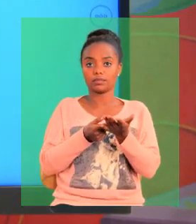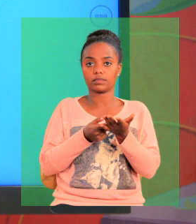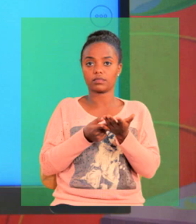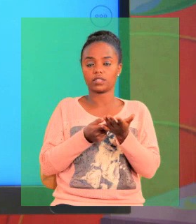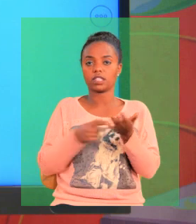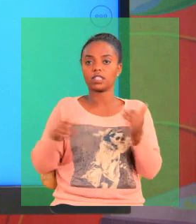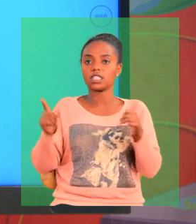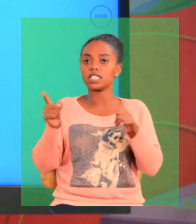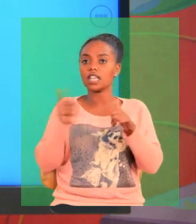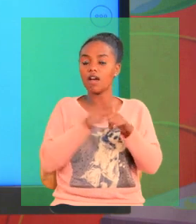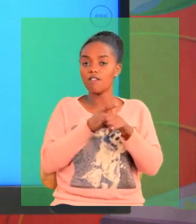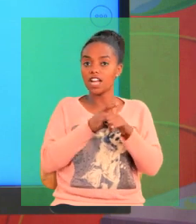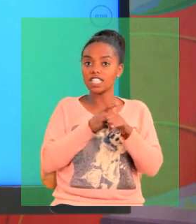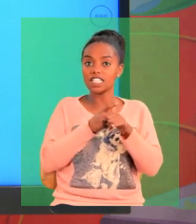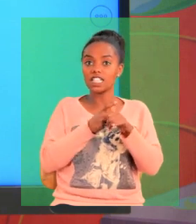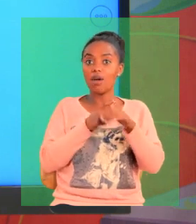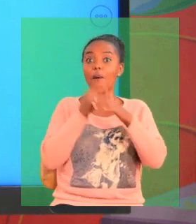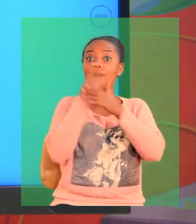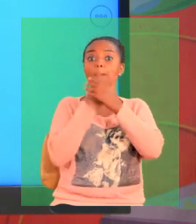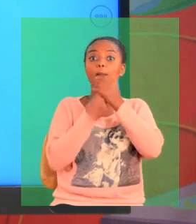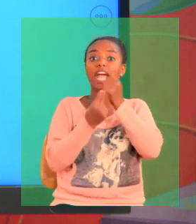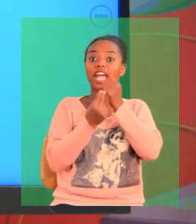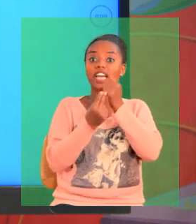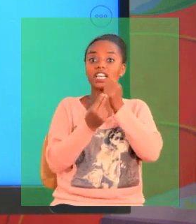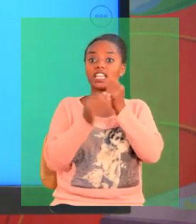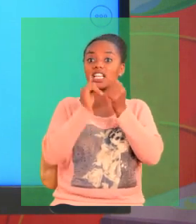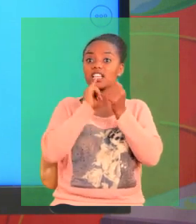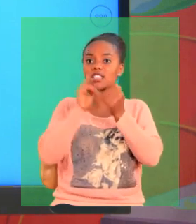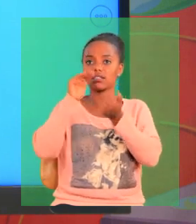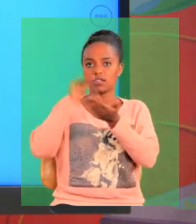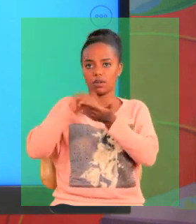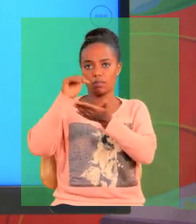the first ordered pair is repeated